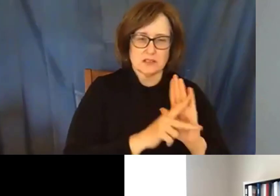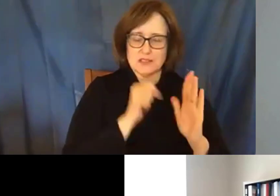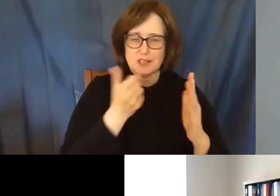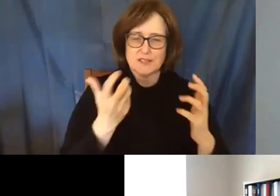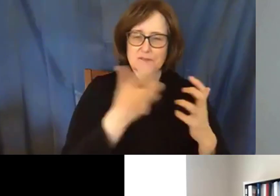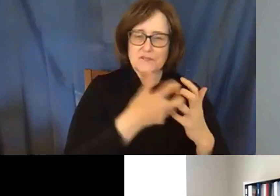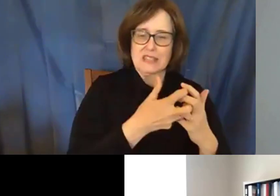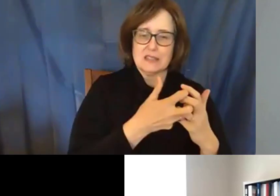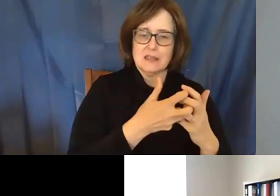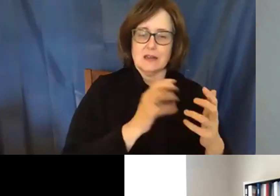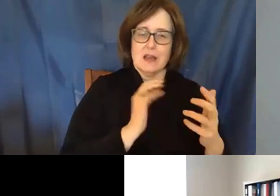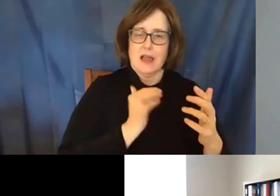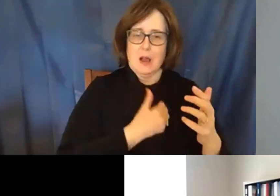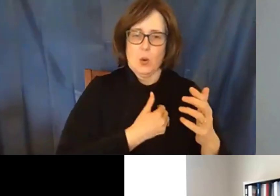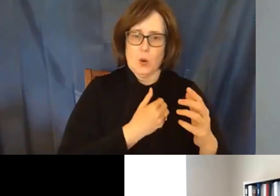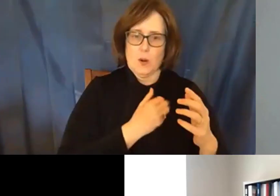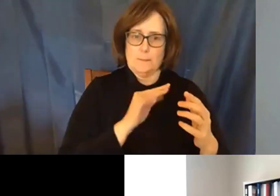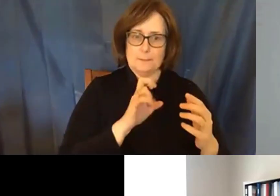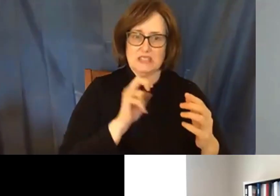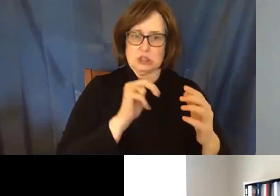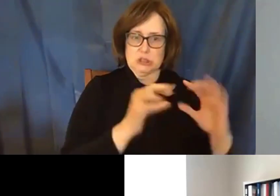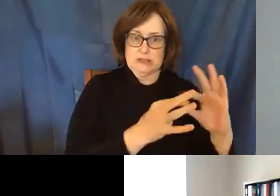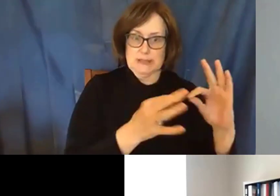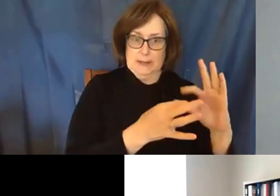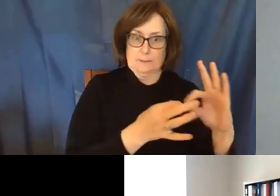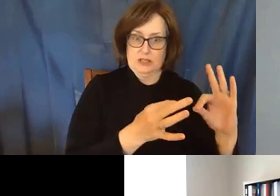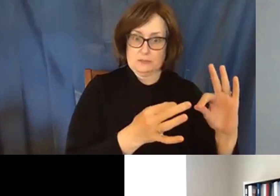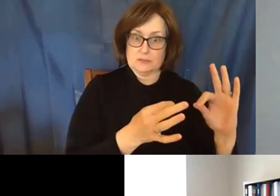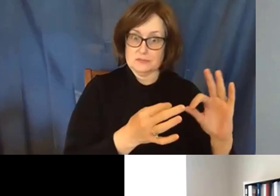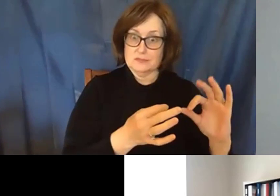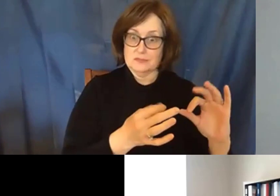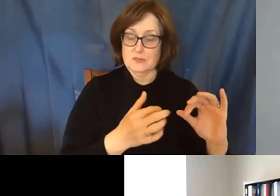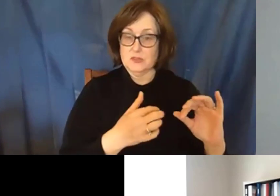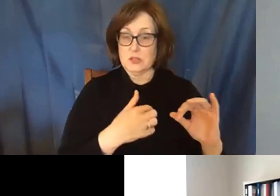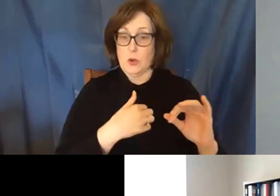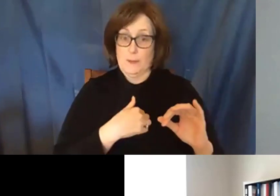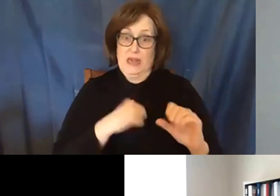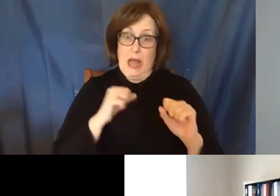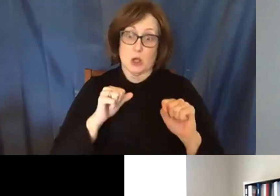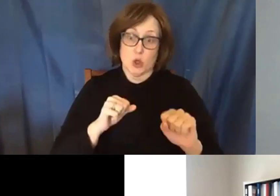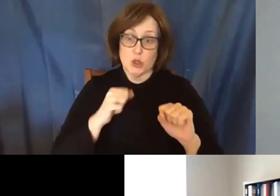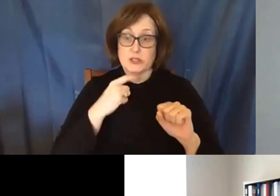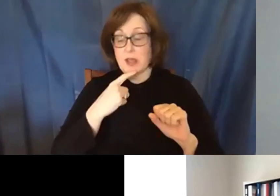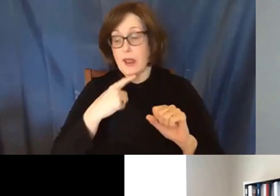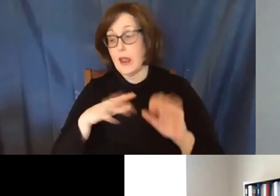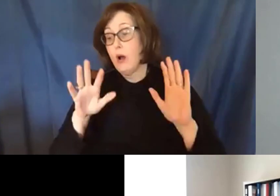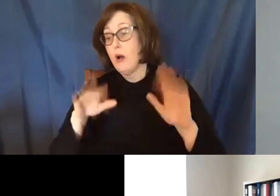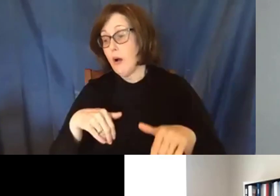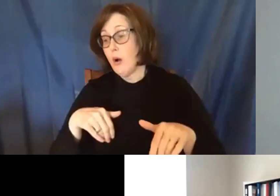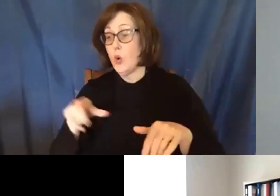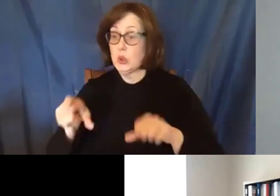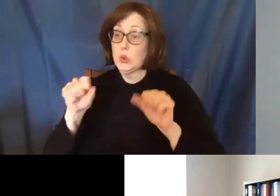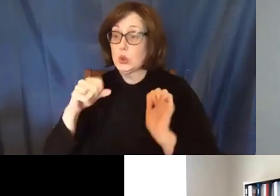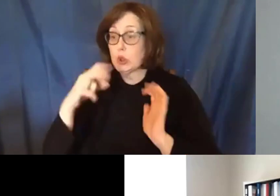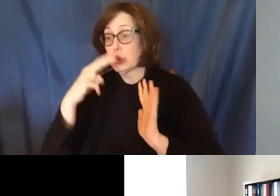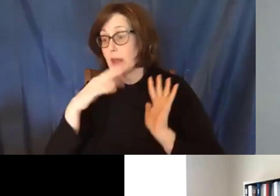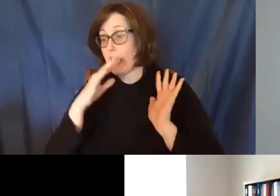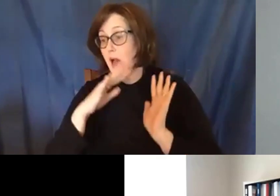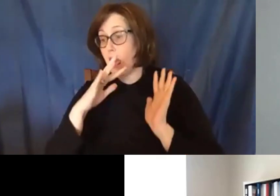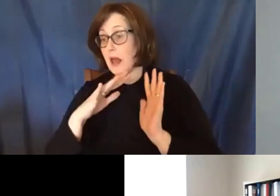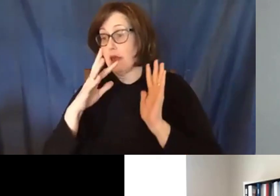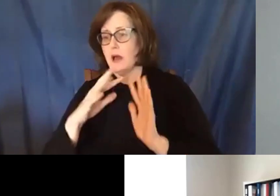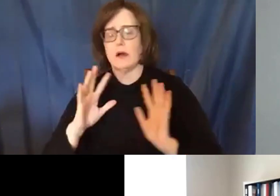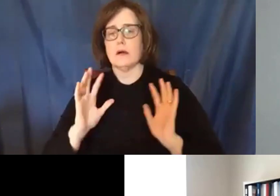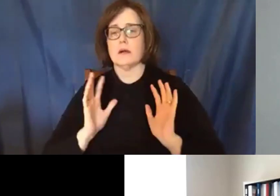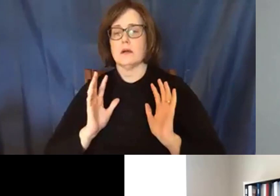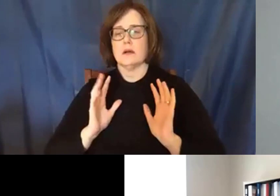trying to make the students aware. And so I know I could say, hey, you could read such and such and such and such a text, like, and those lists, those